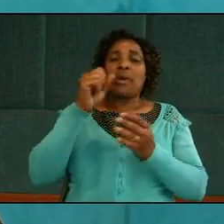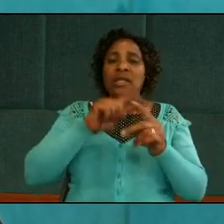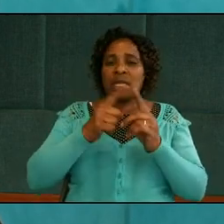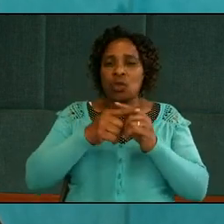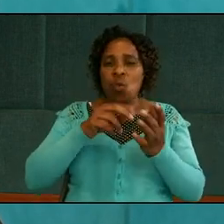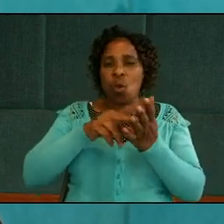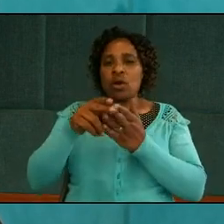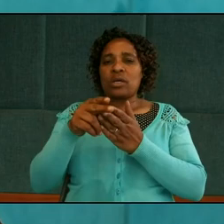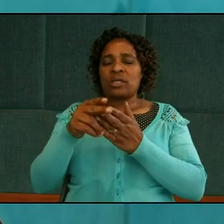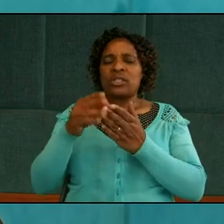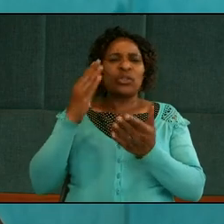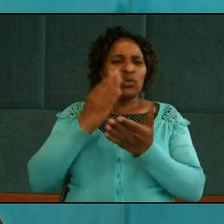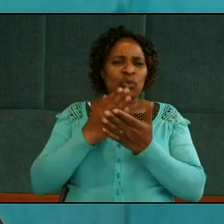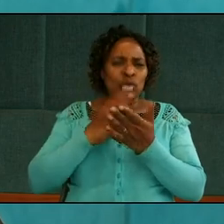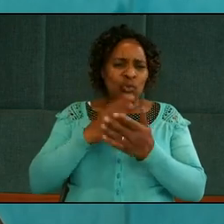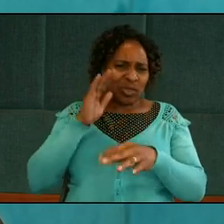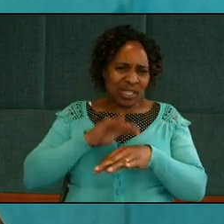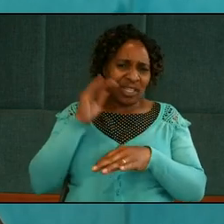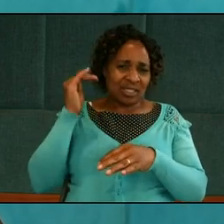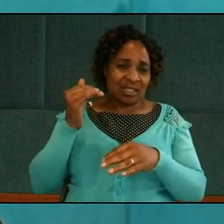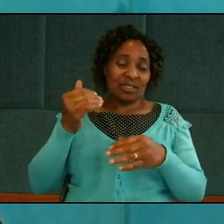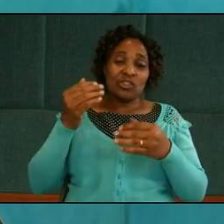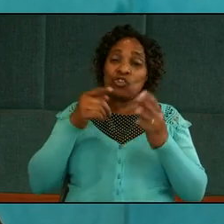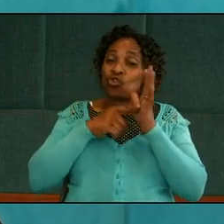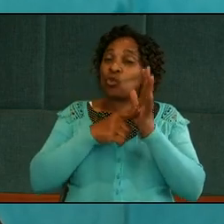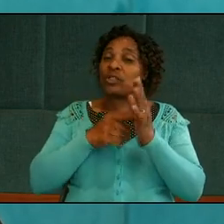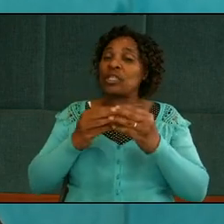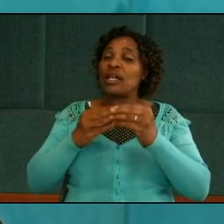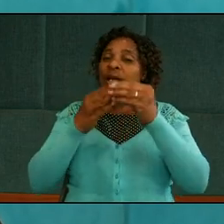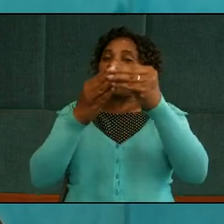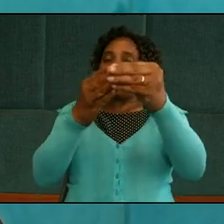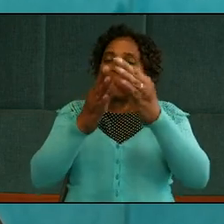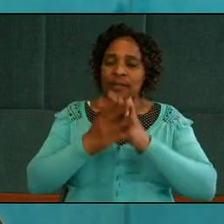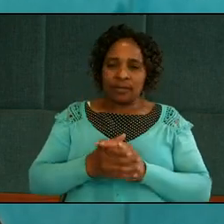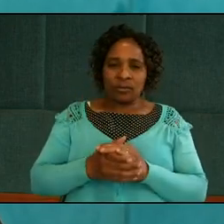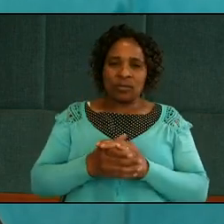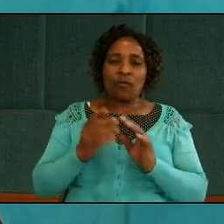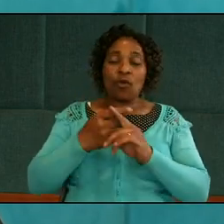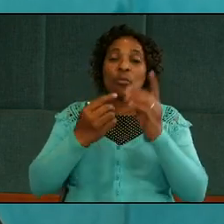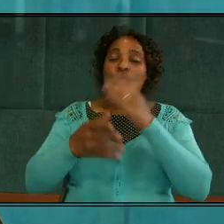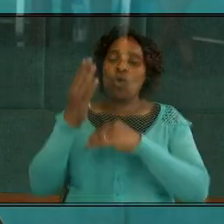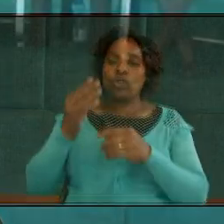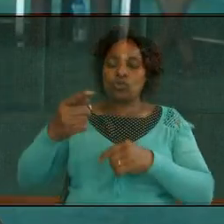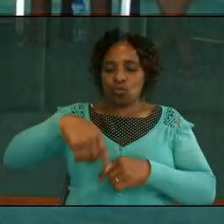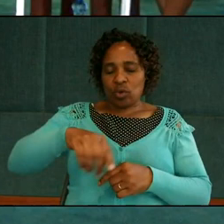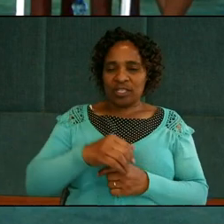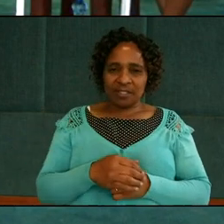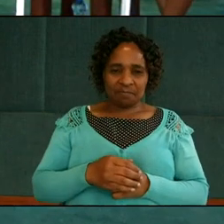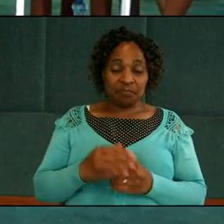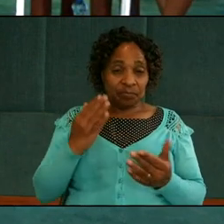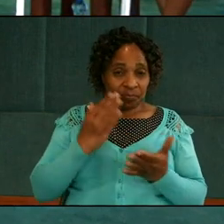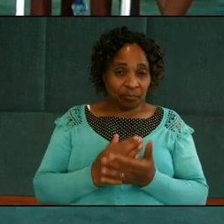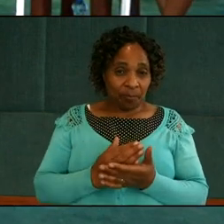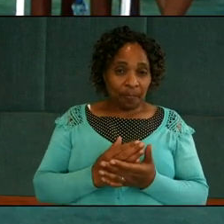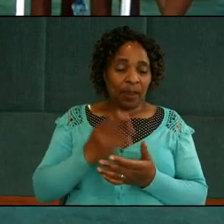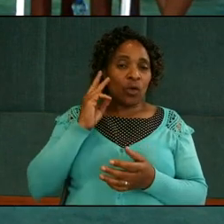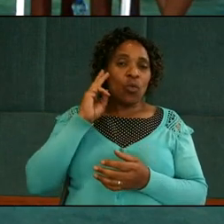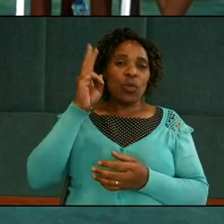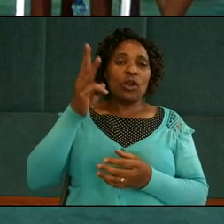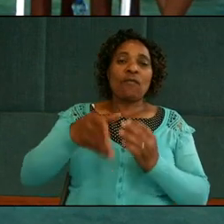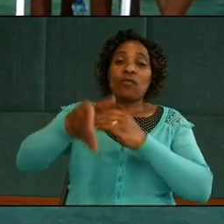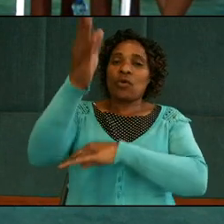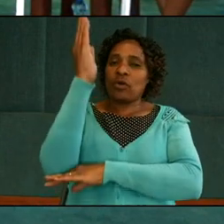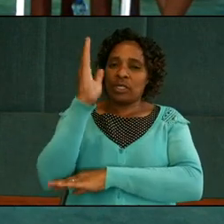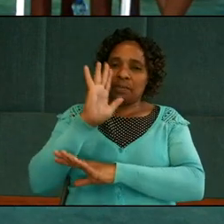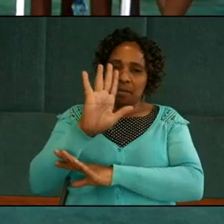it." So it's really touching because it shows some guidance from God to us. Mm. Shows us God's will,